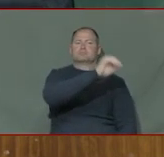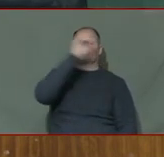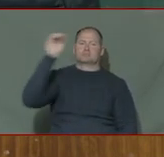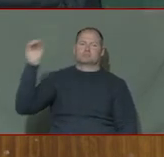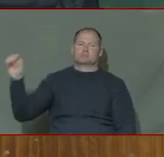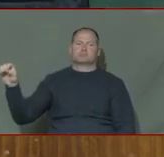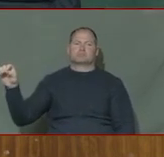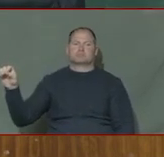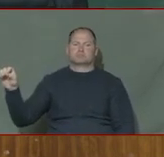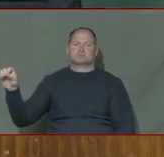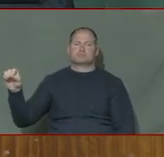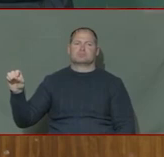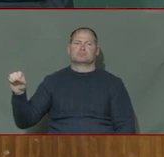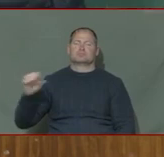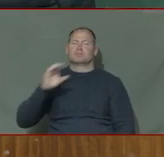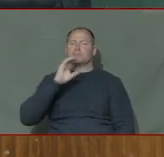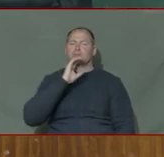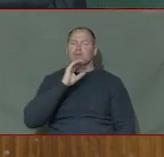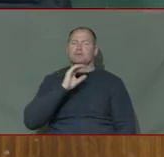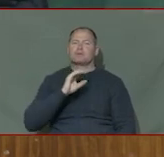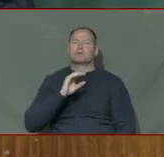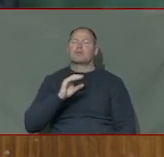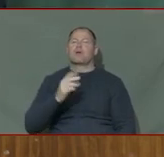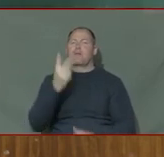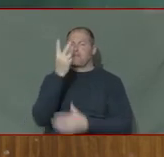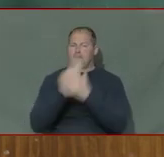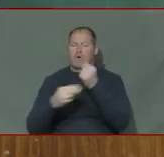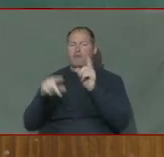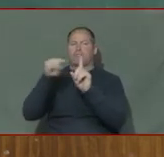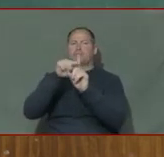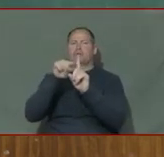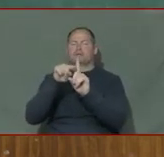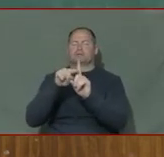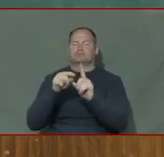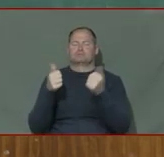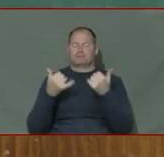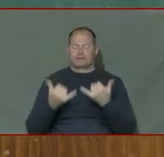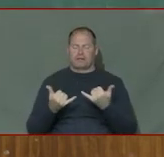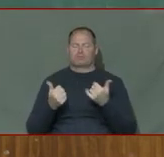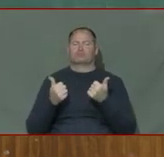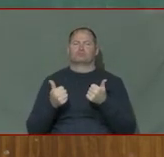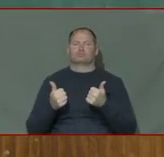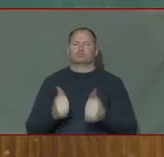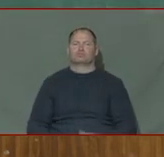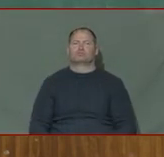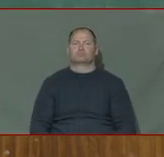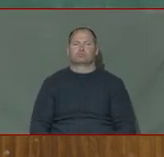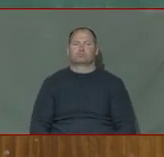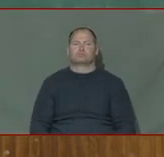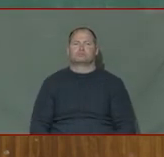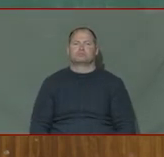that across so it became, both became plus, and then it works out. Correct. Thank you. Right.